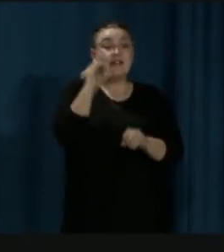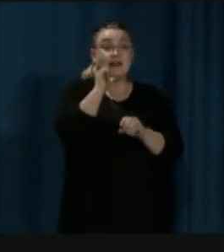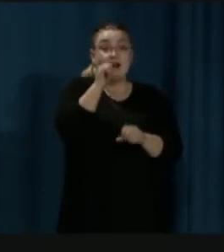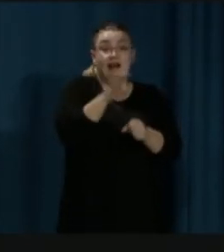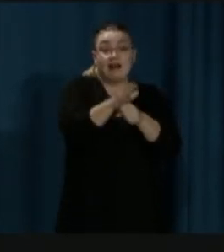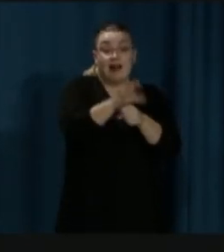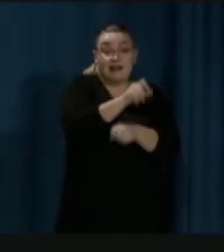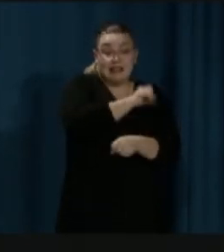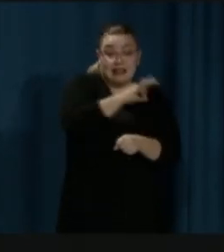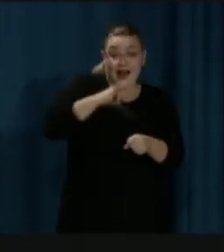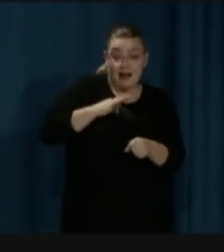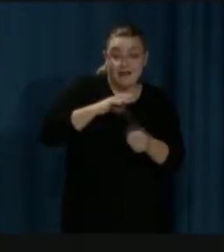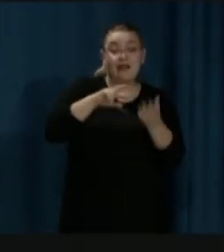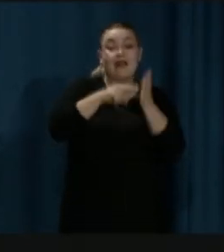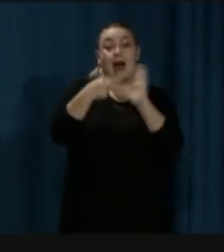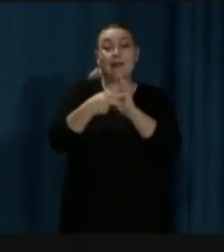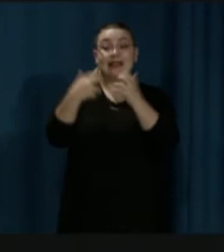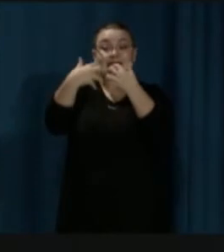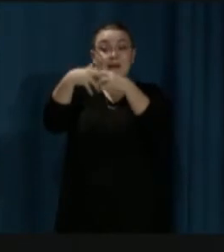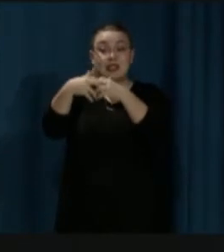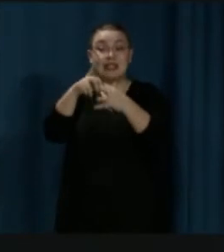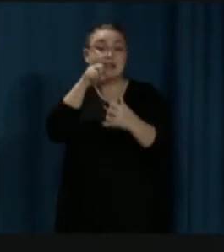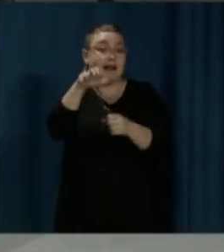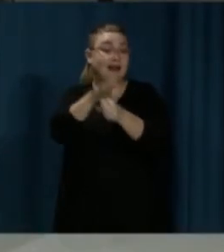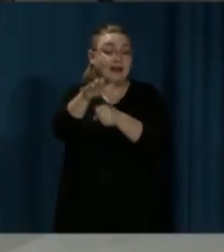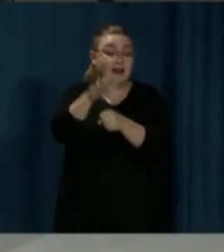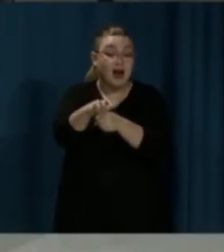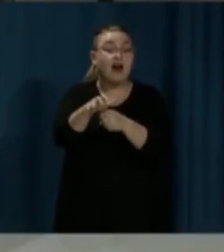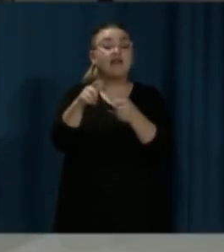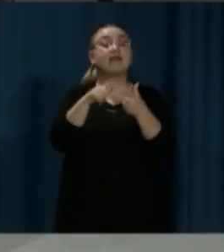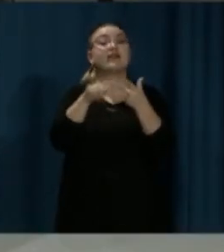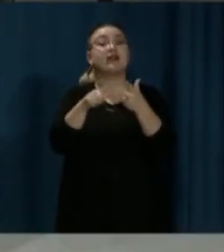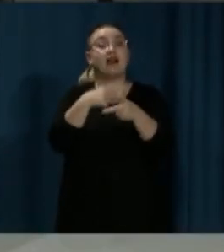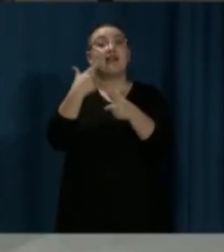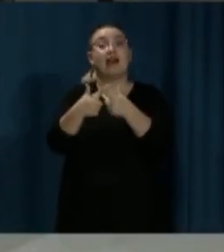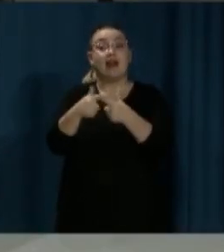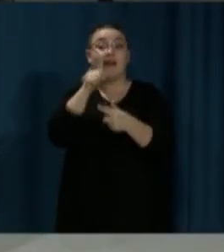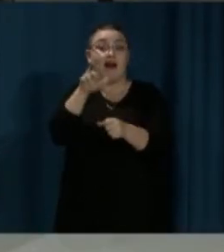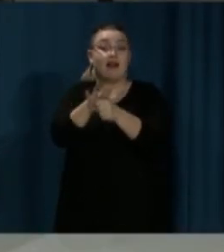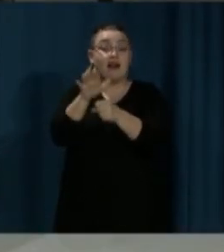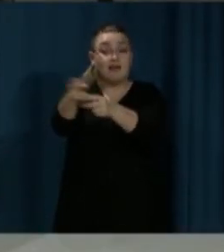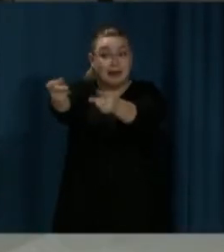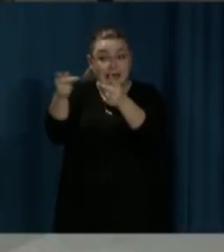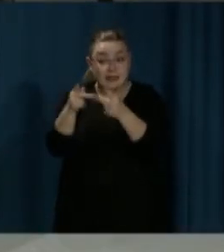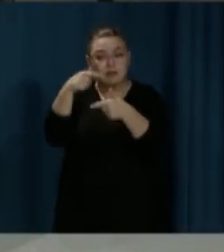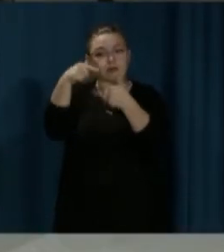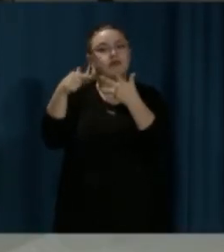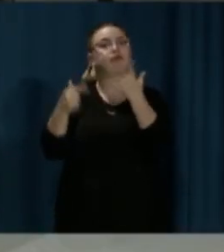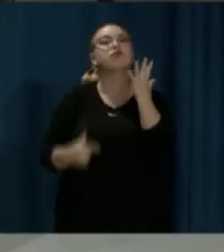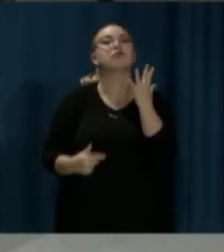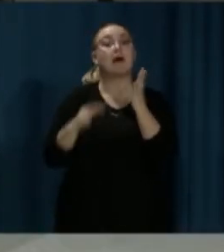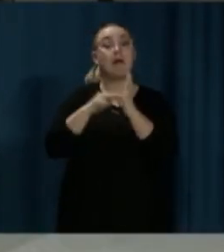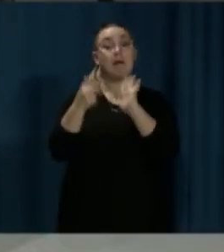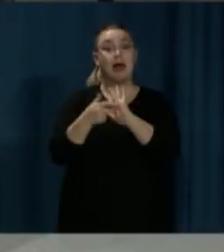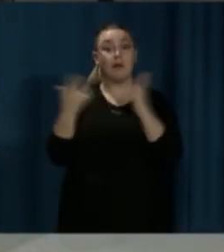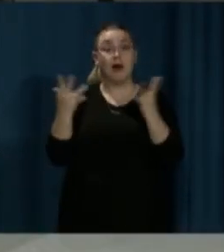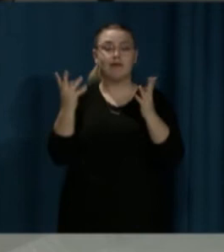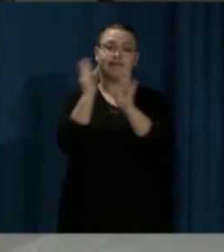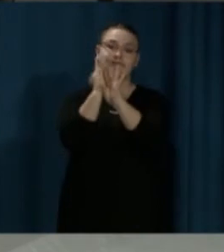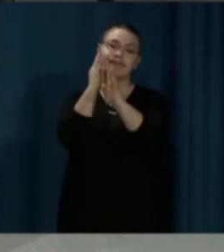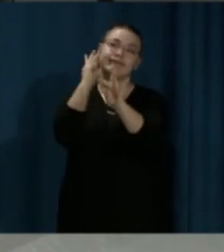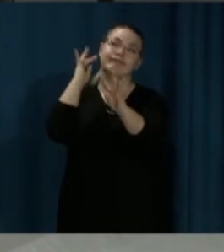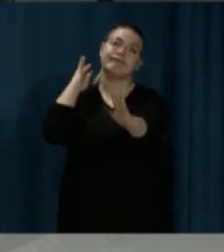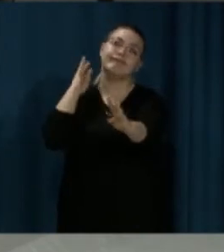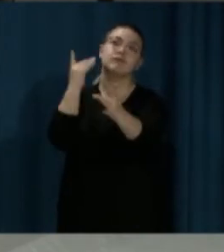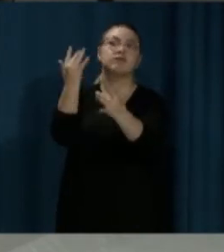will lead to longer lines in a lot of places. And there's my question again, with what effect, right? Because then who has to wait longer? Can they afford to wait?